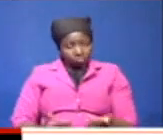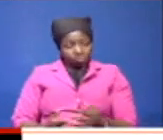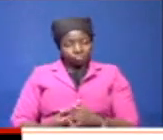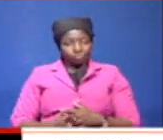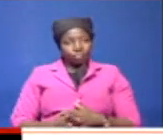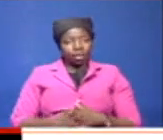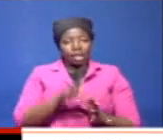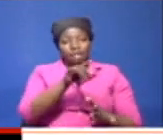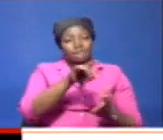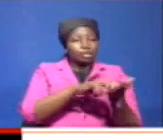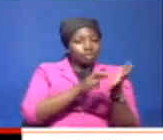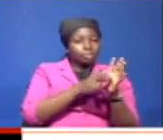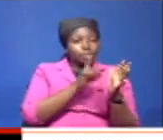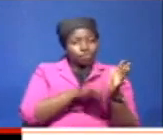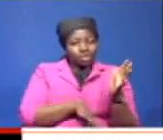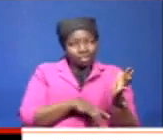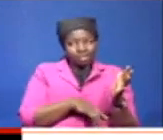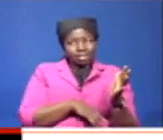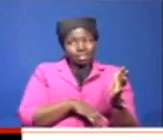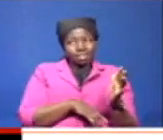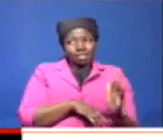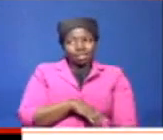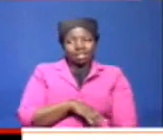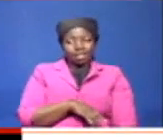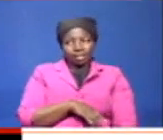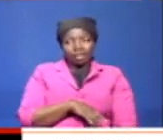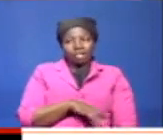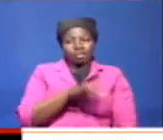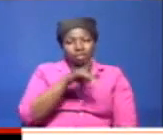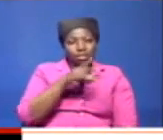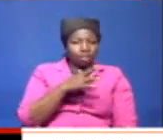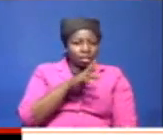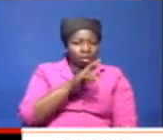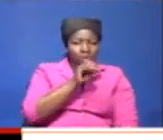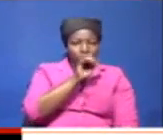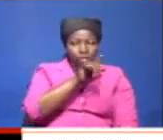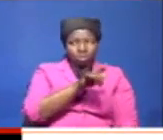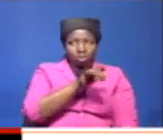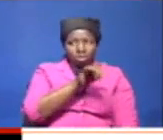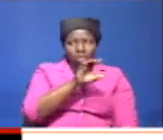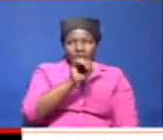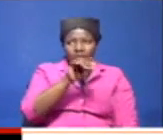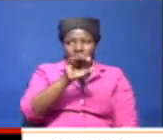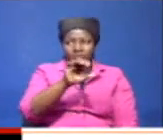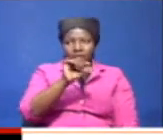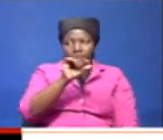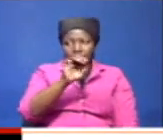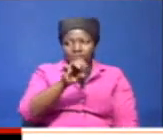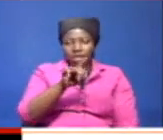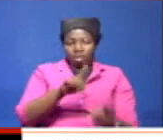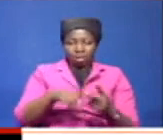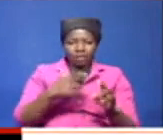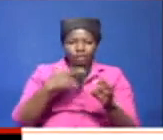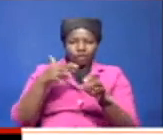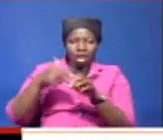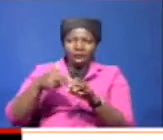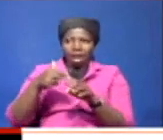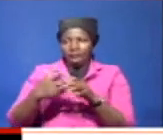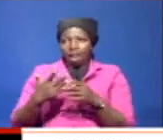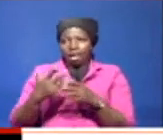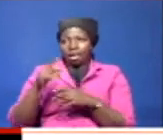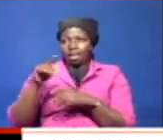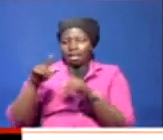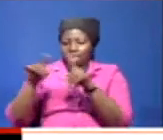mean that, yes, the roll cage must be the fuel. Yes, the fuel tanks. Yes, fuel tanks have to be of a certain